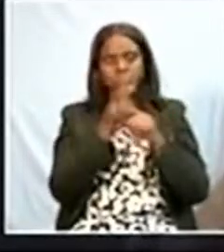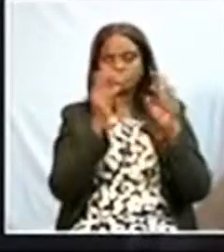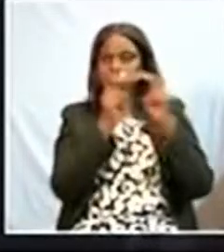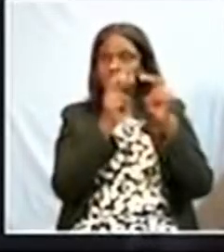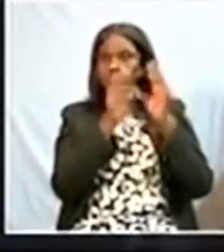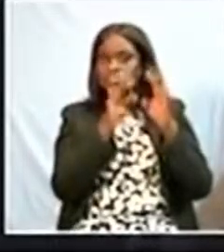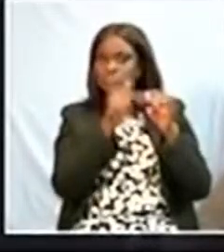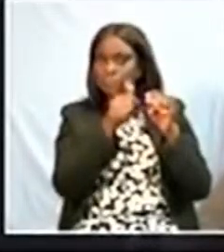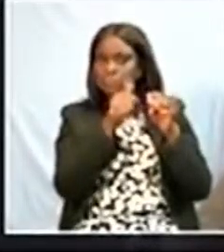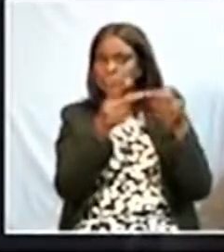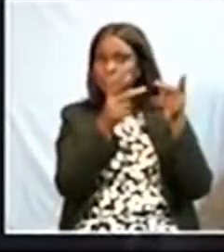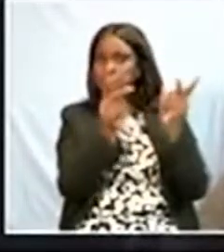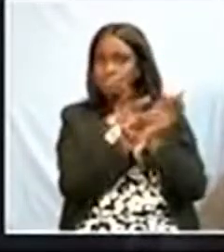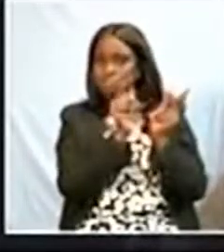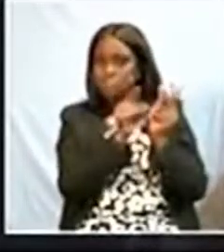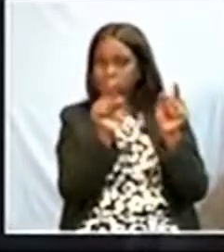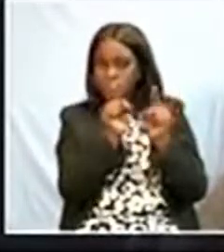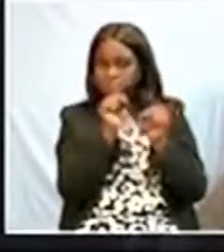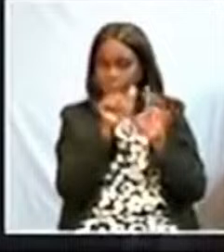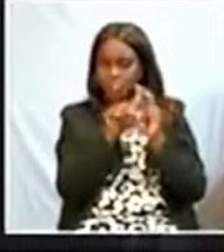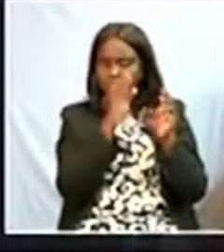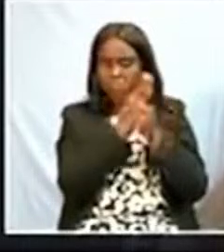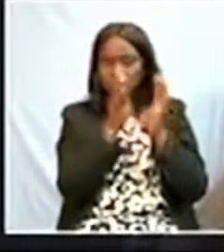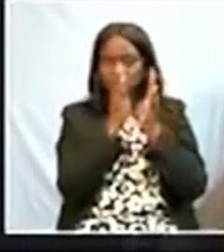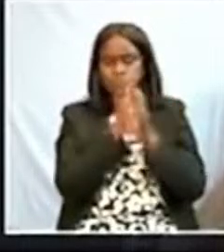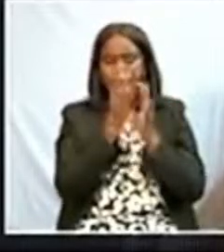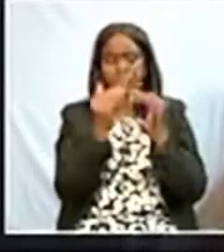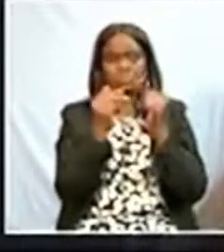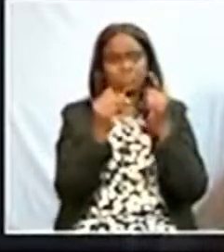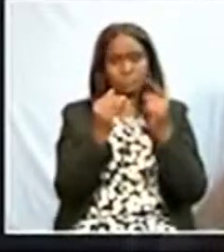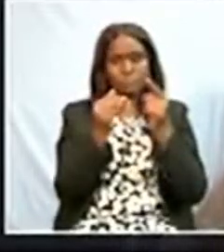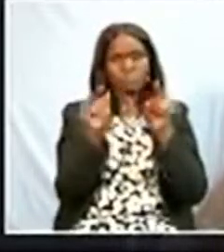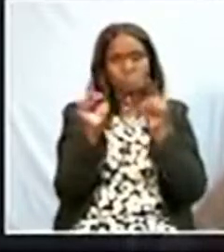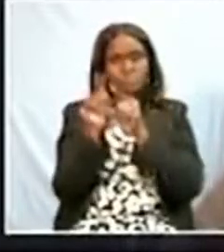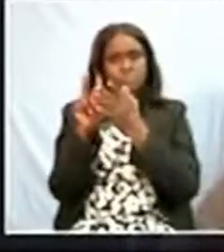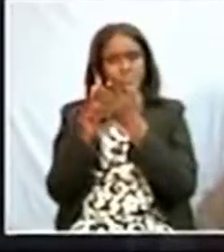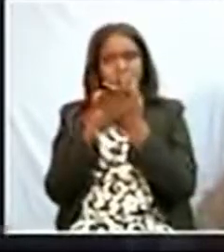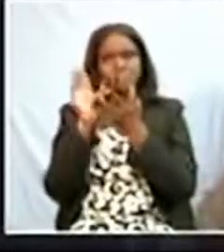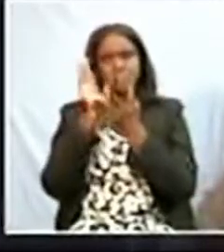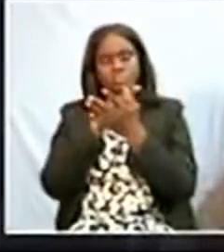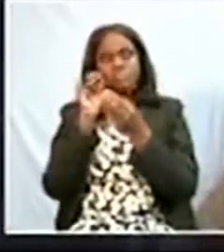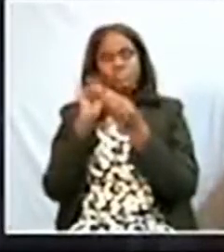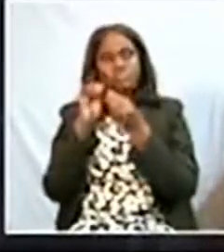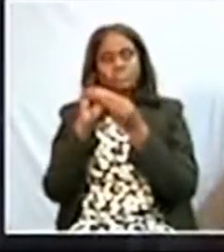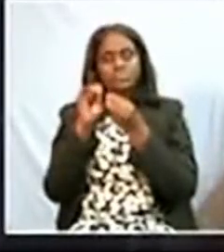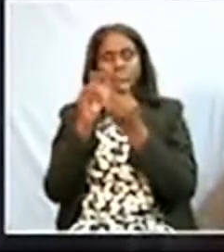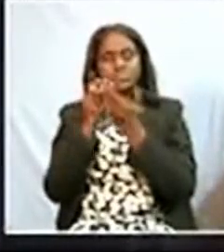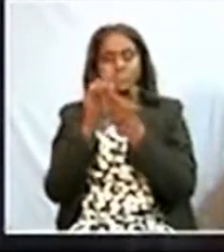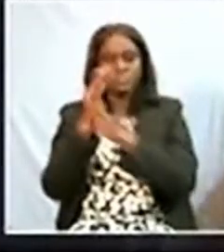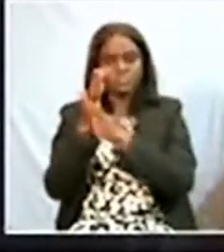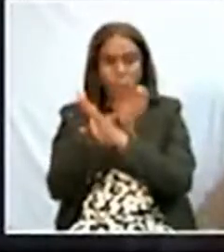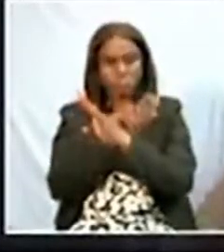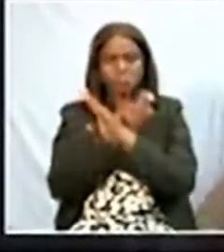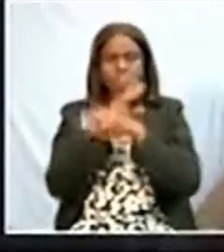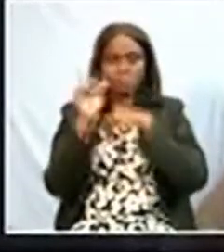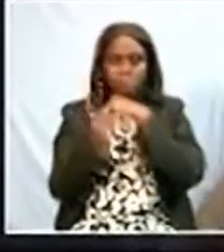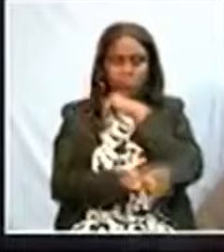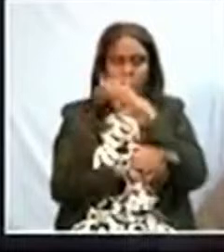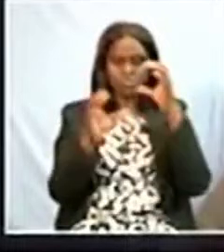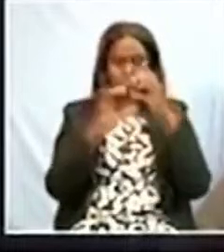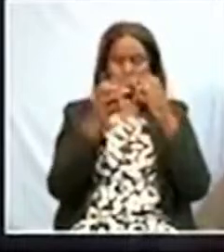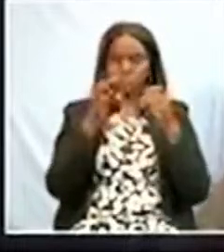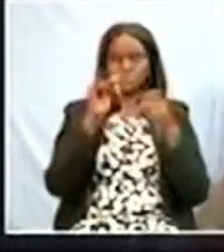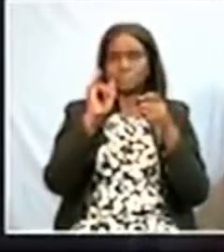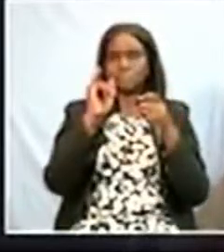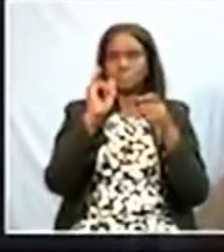contractor's side, and the contractor is reported to be before the disciplinary committee of the